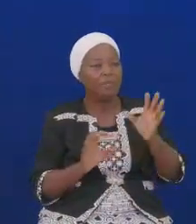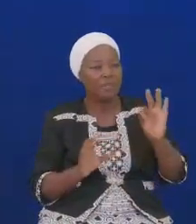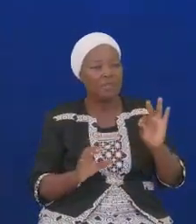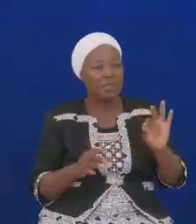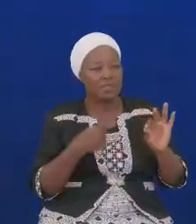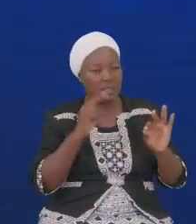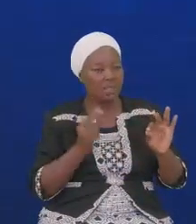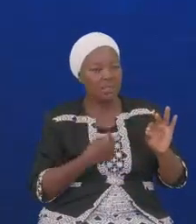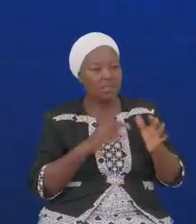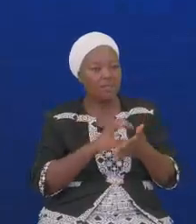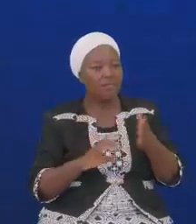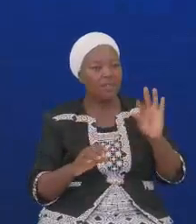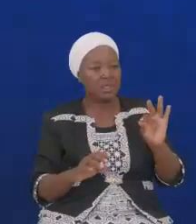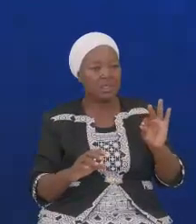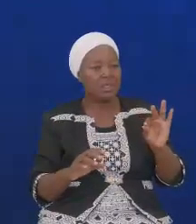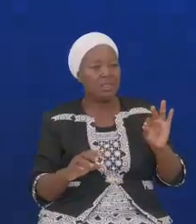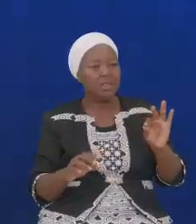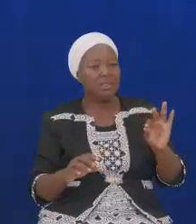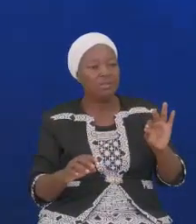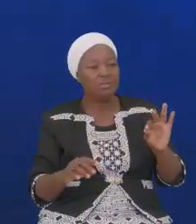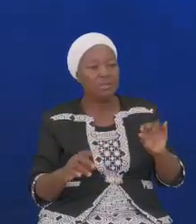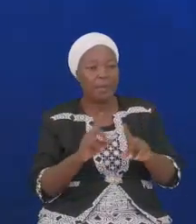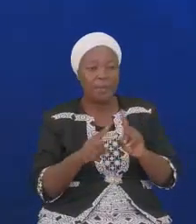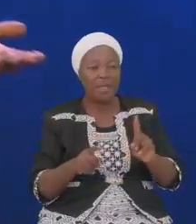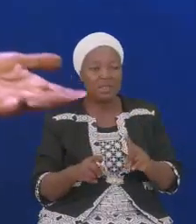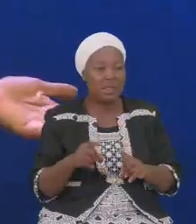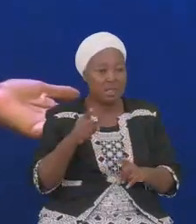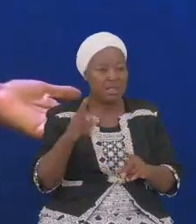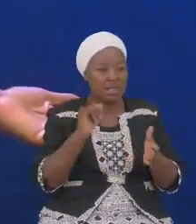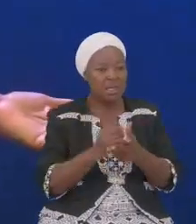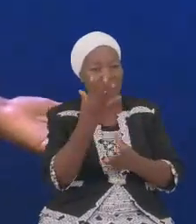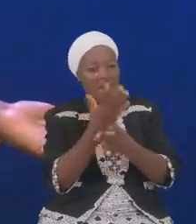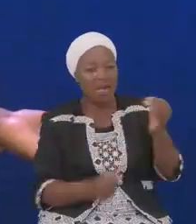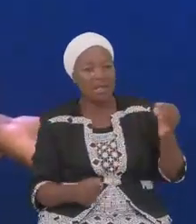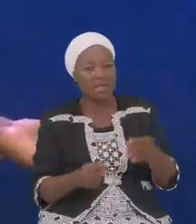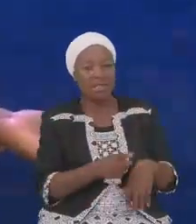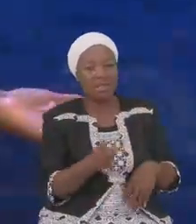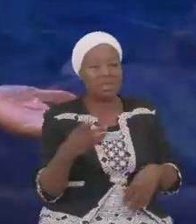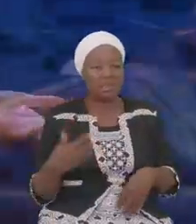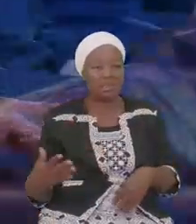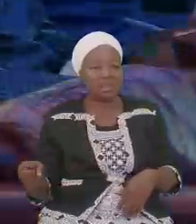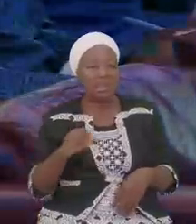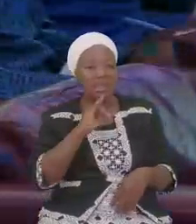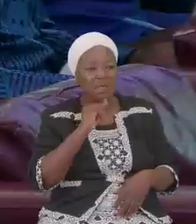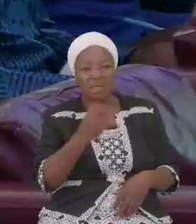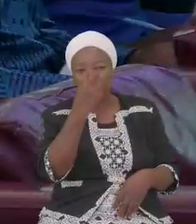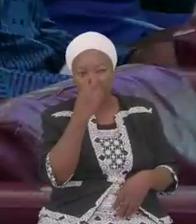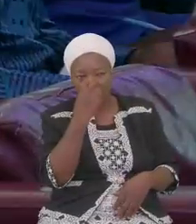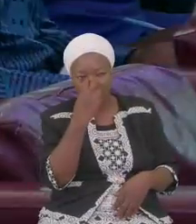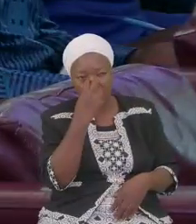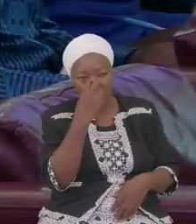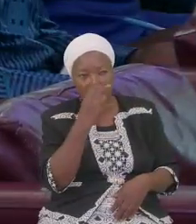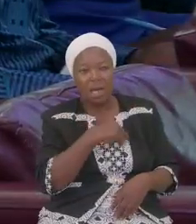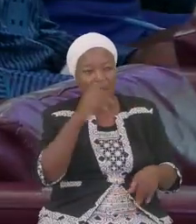in verse 9, and it says, but he that lacketh these things is blind